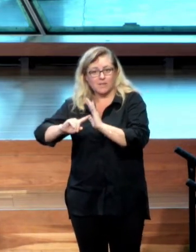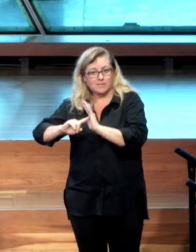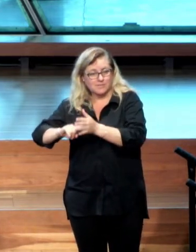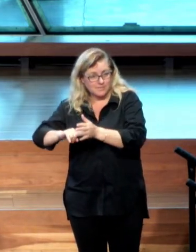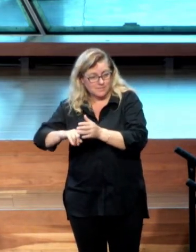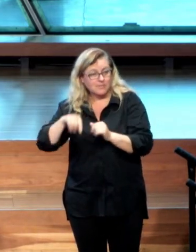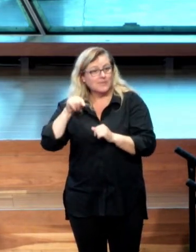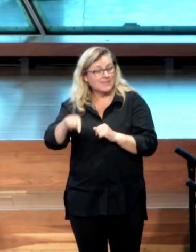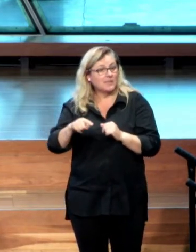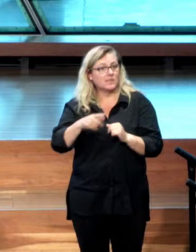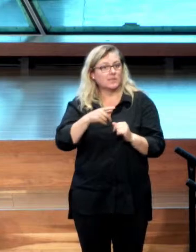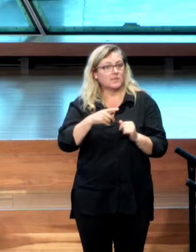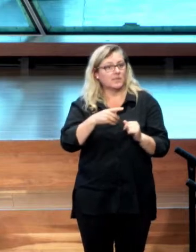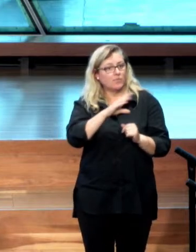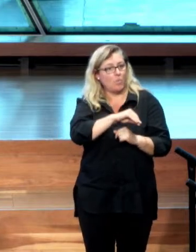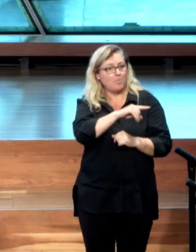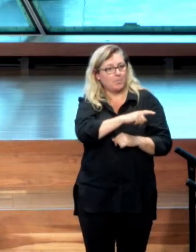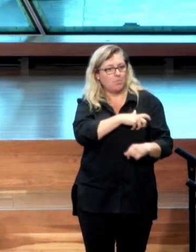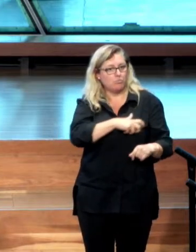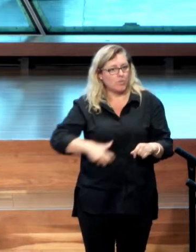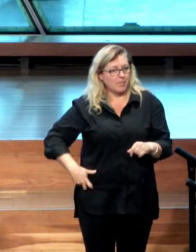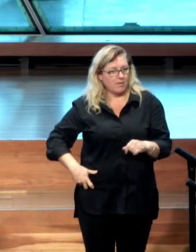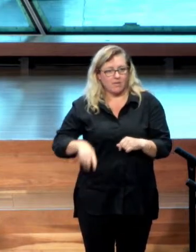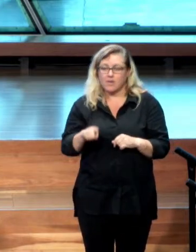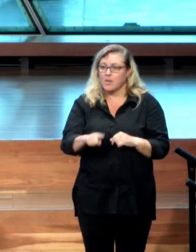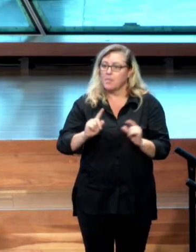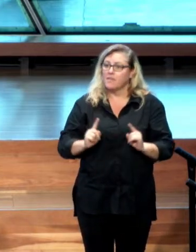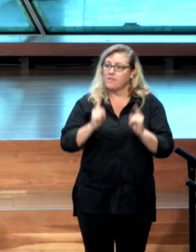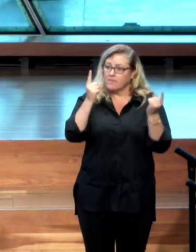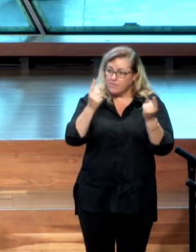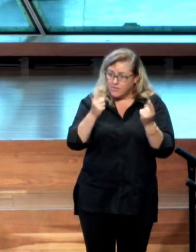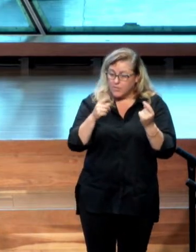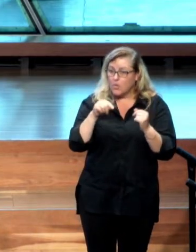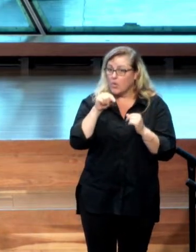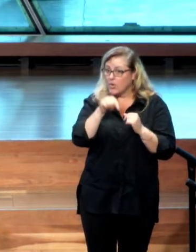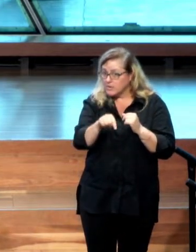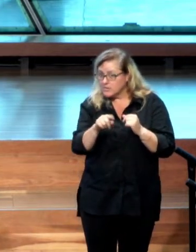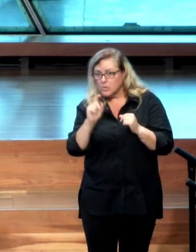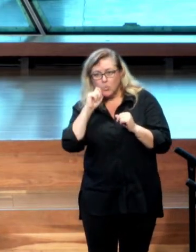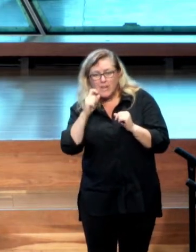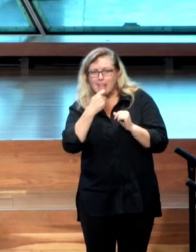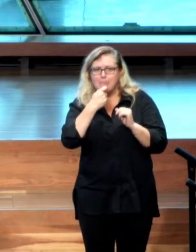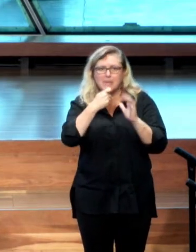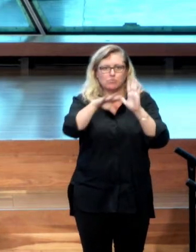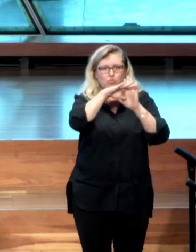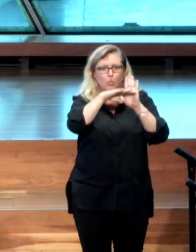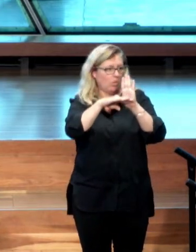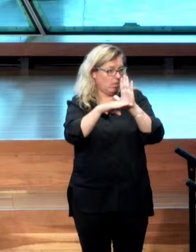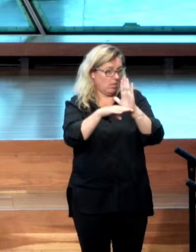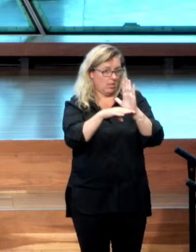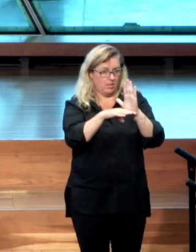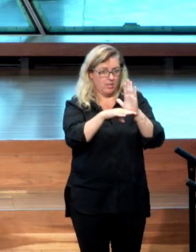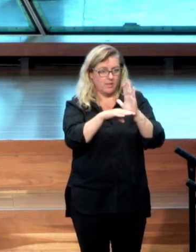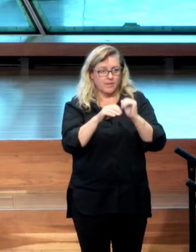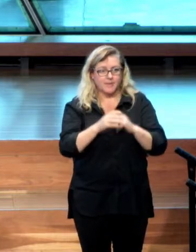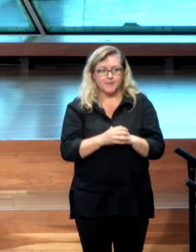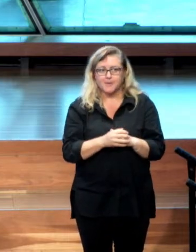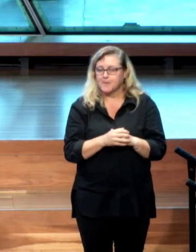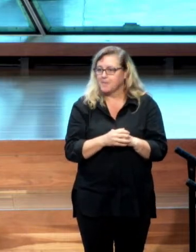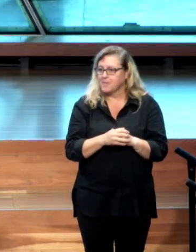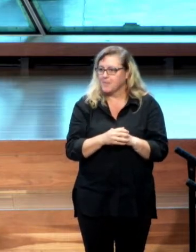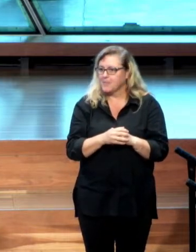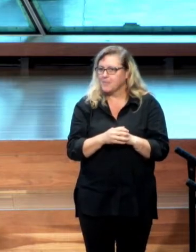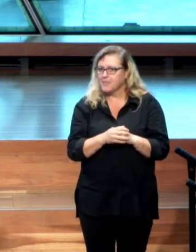Victoria. But first, we're going to hear a little bit more about the awards later, but first let's get into some housekeeping. So